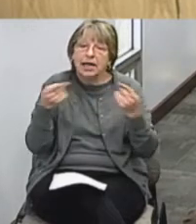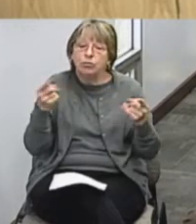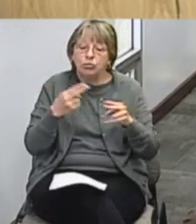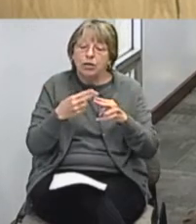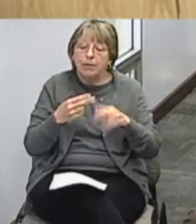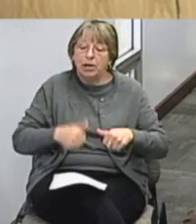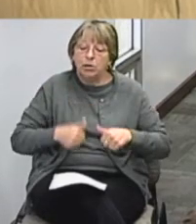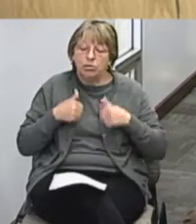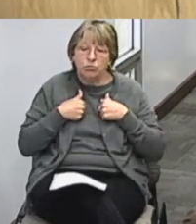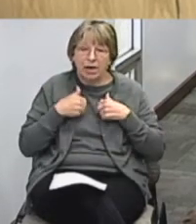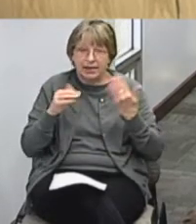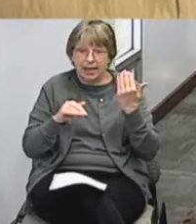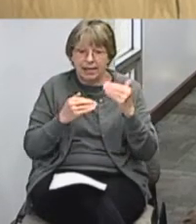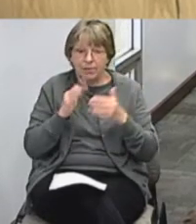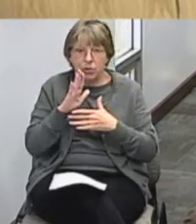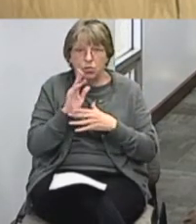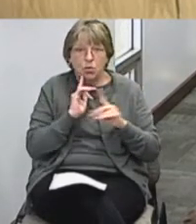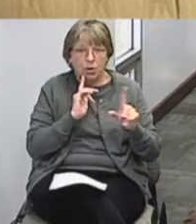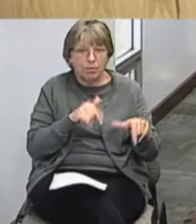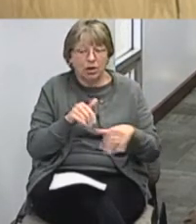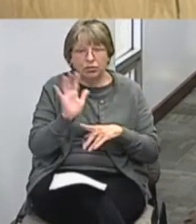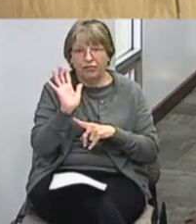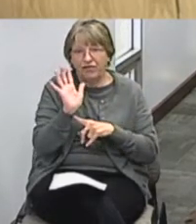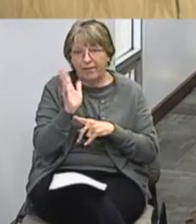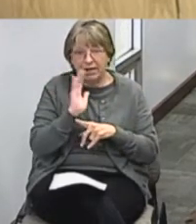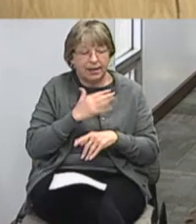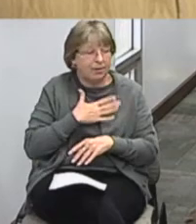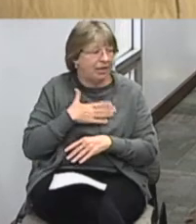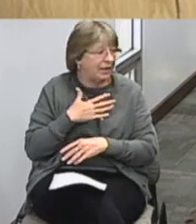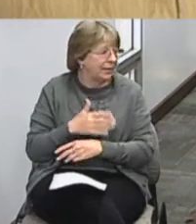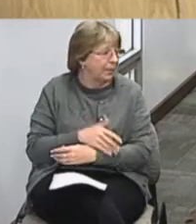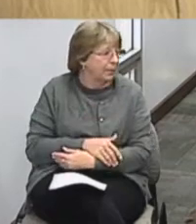and then limit your remarks to 5 minutes, please.